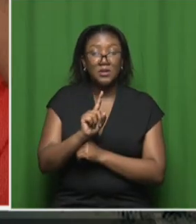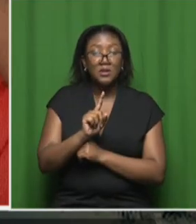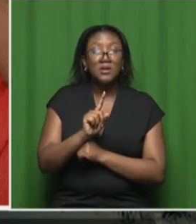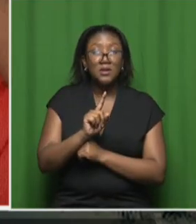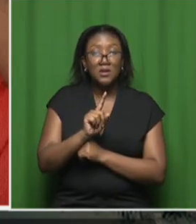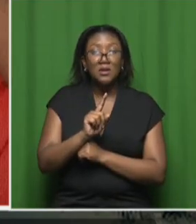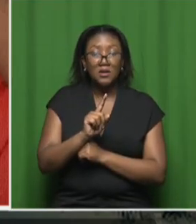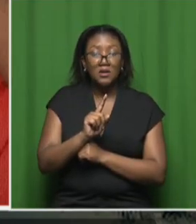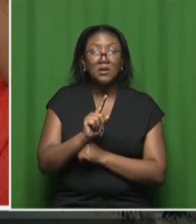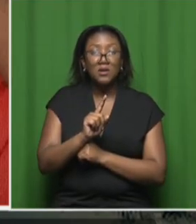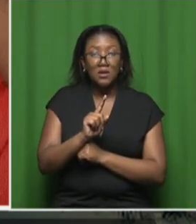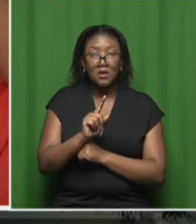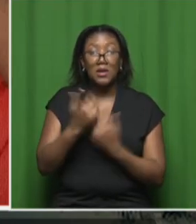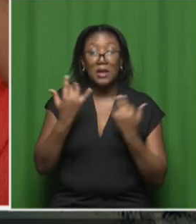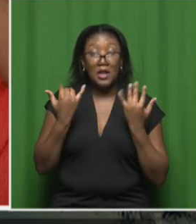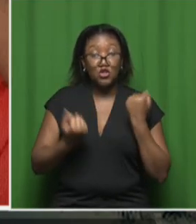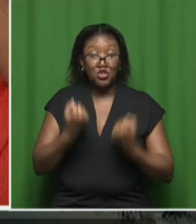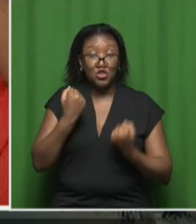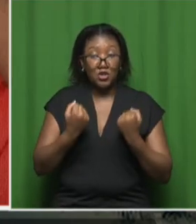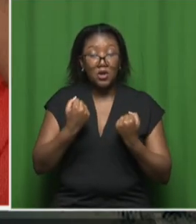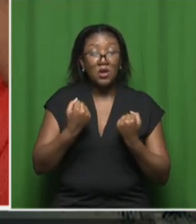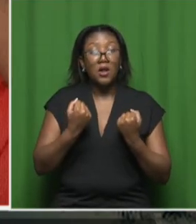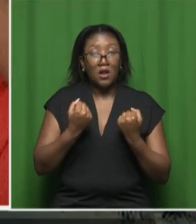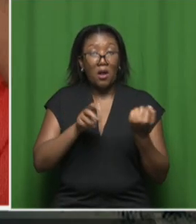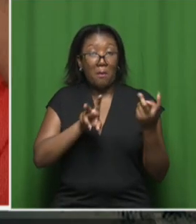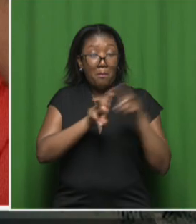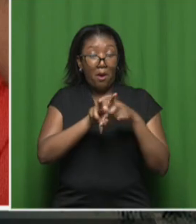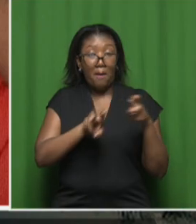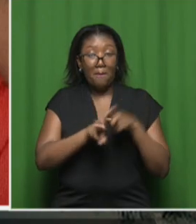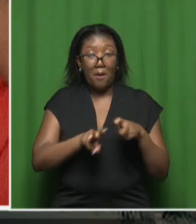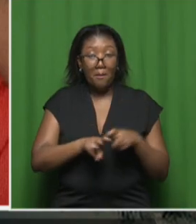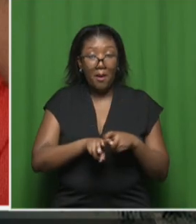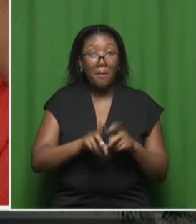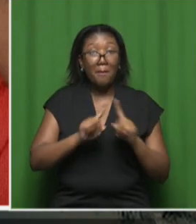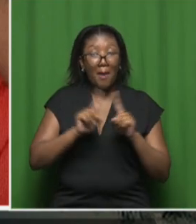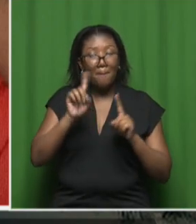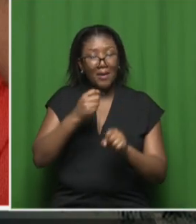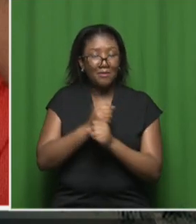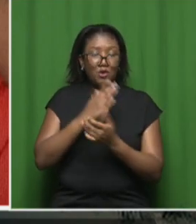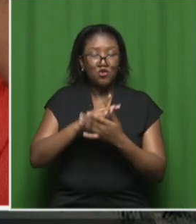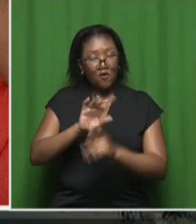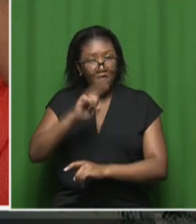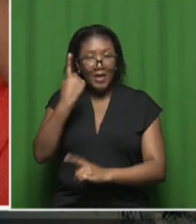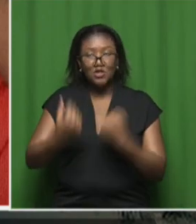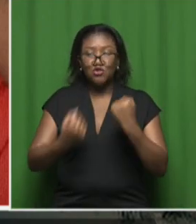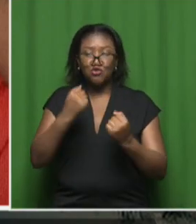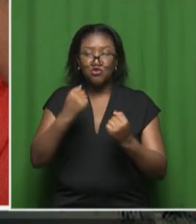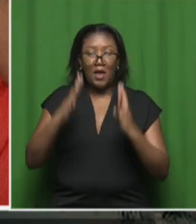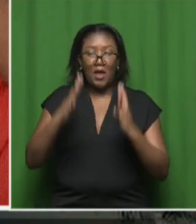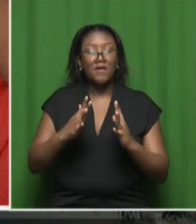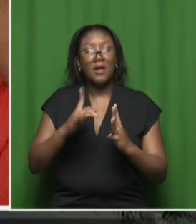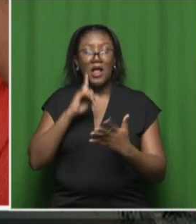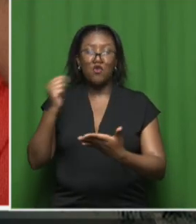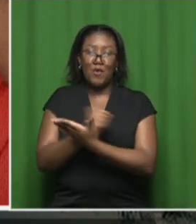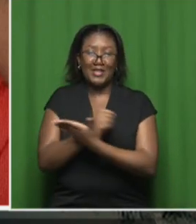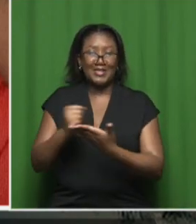mustn't load their children into a scholar transport that is not registered with any association in terms